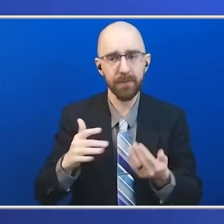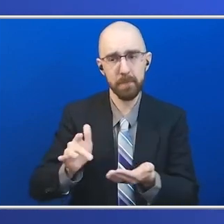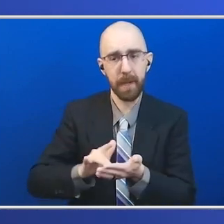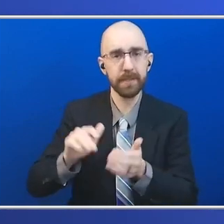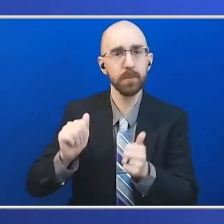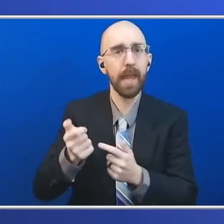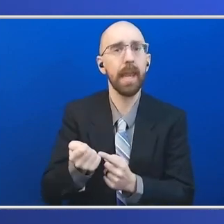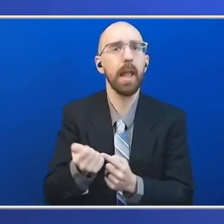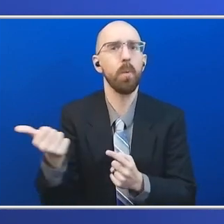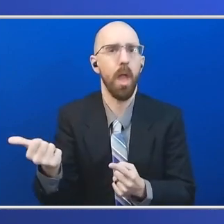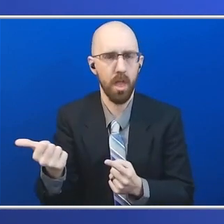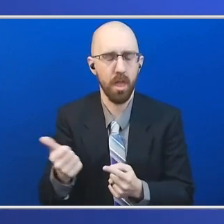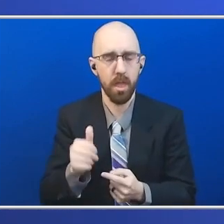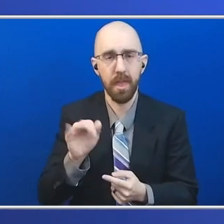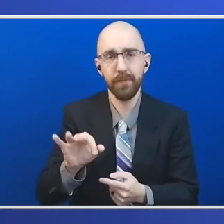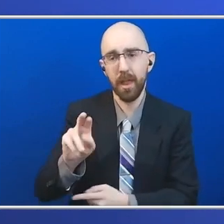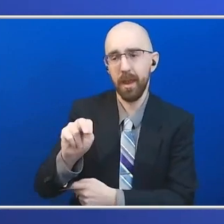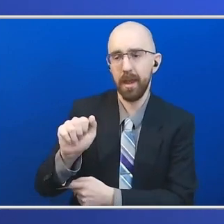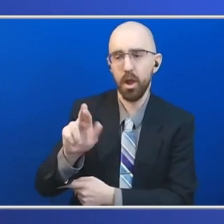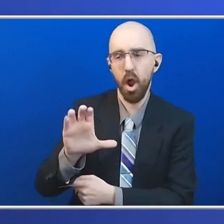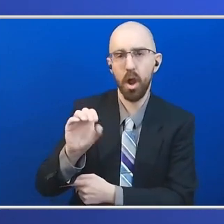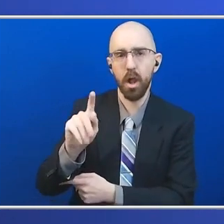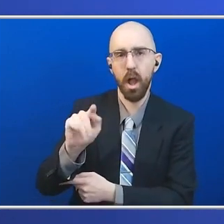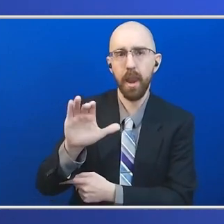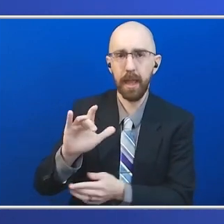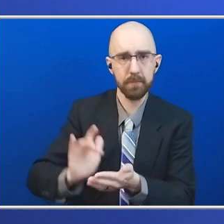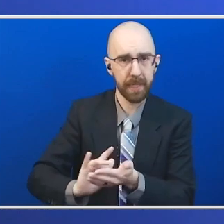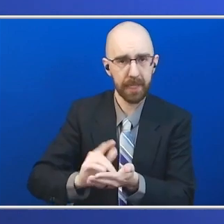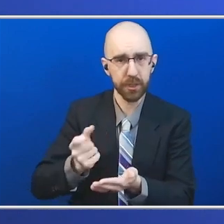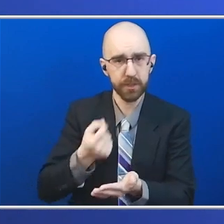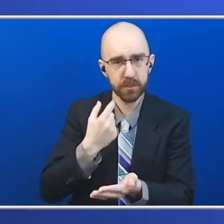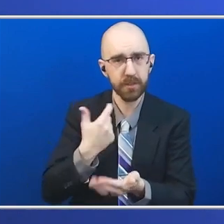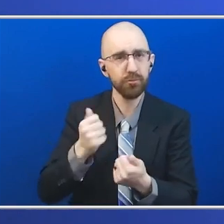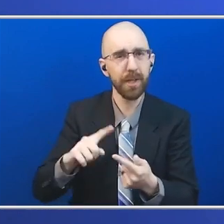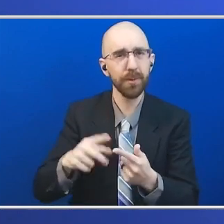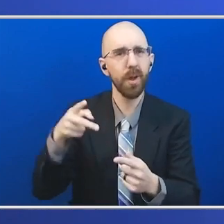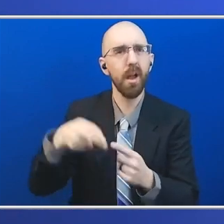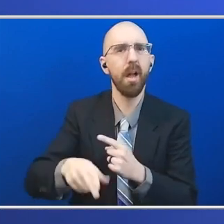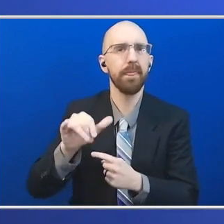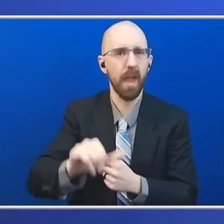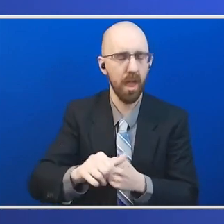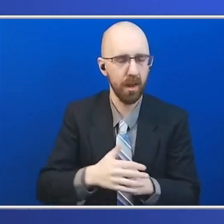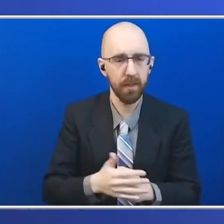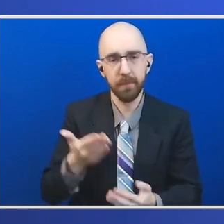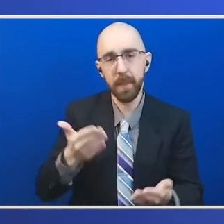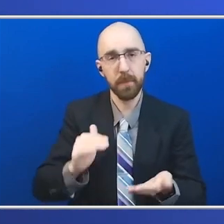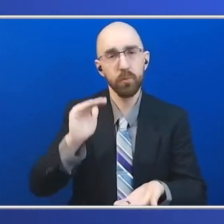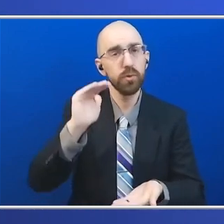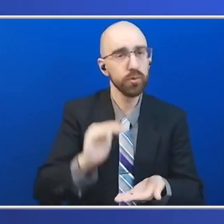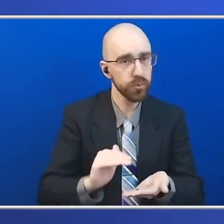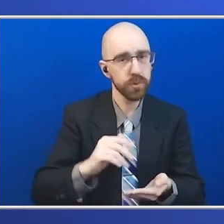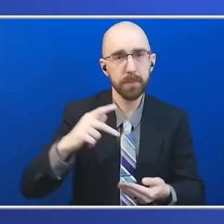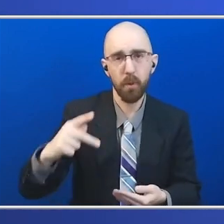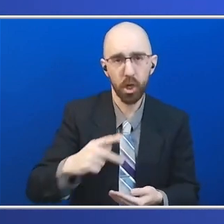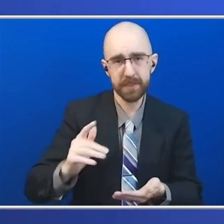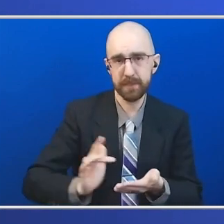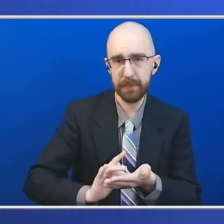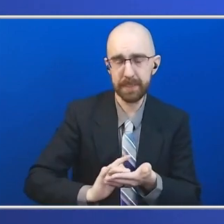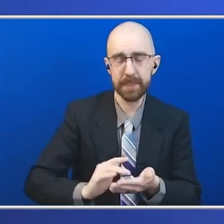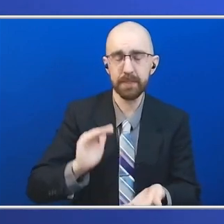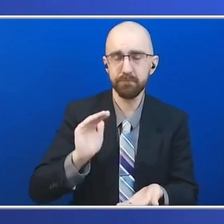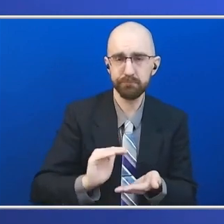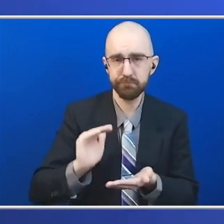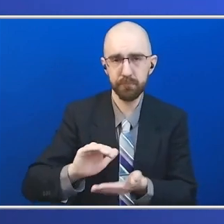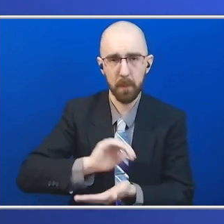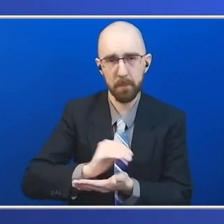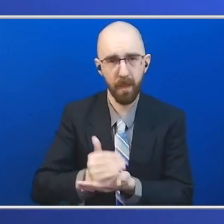on a narcotic medication, for example, we may try to get rid of it. We may try to reduce some of their Parkinson medicine. But if that doesn't happen, then